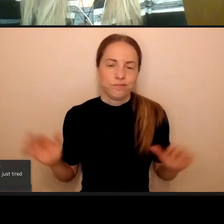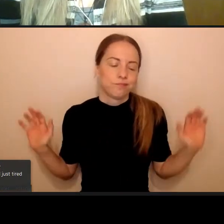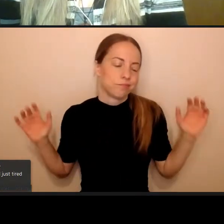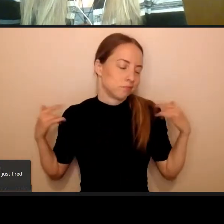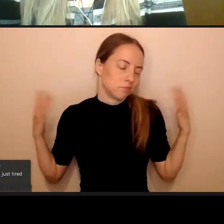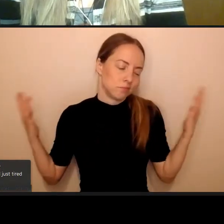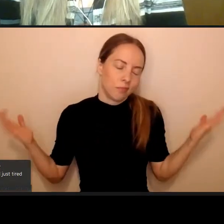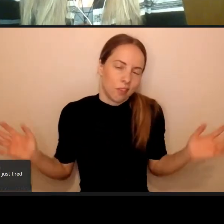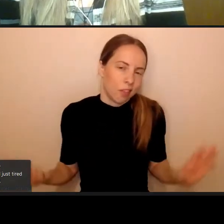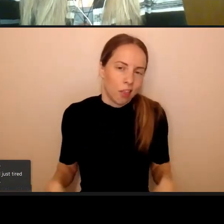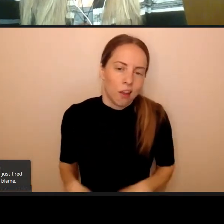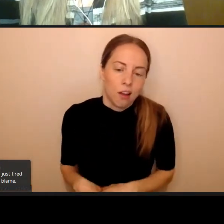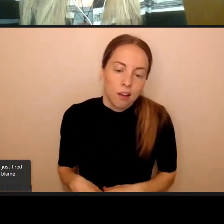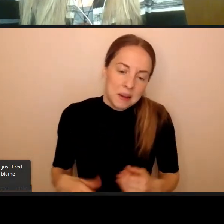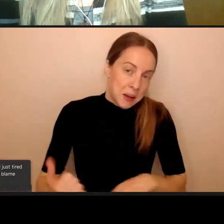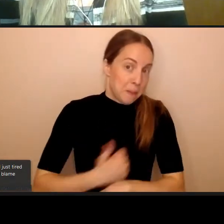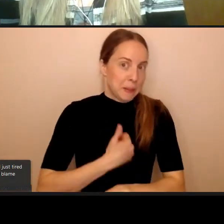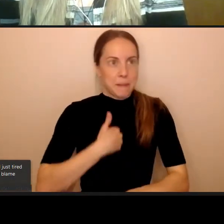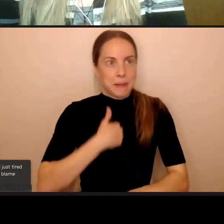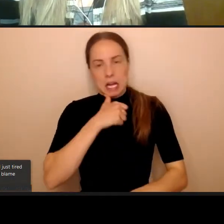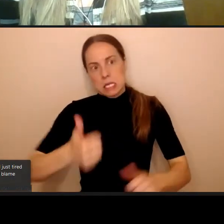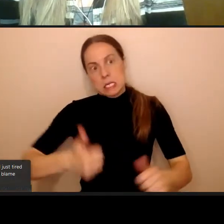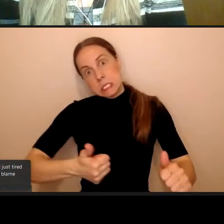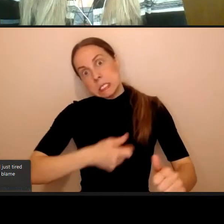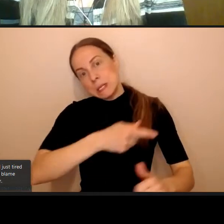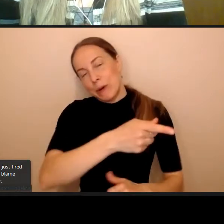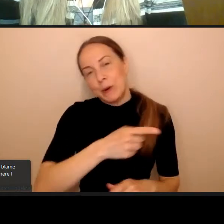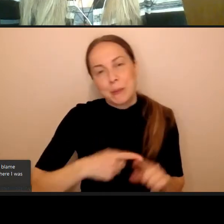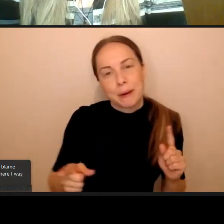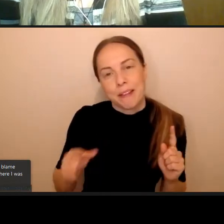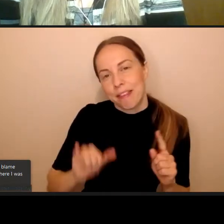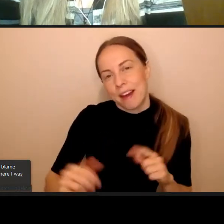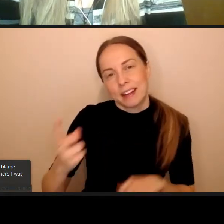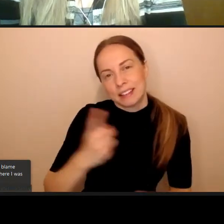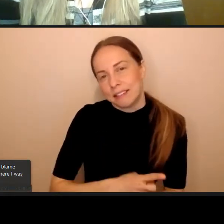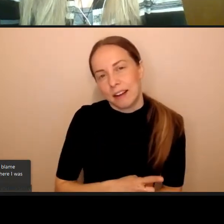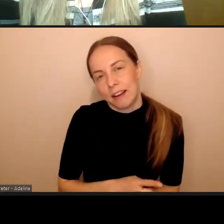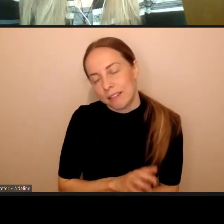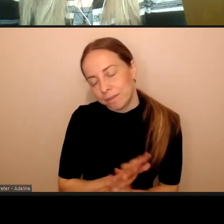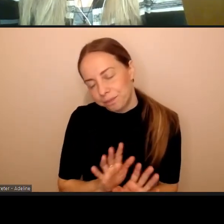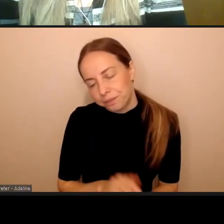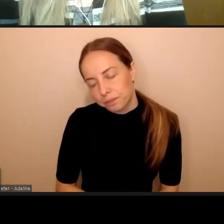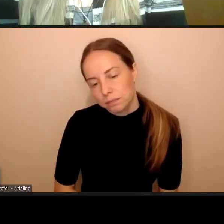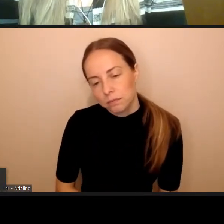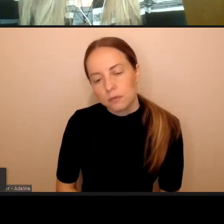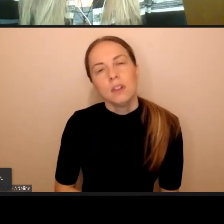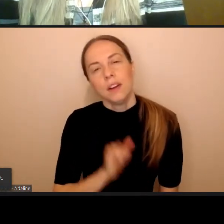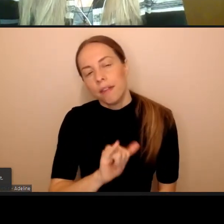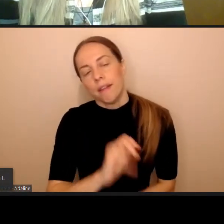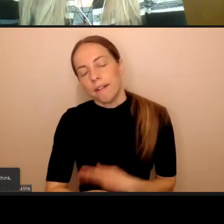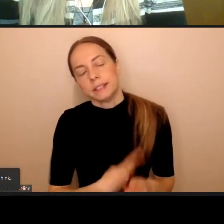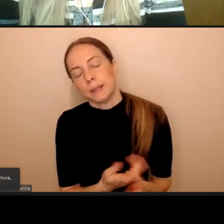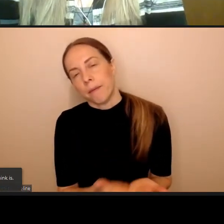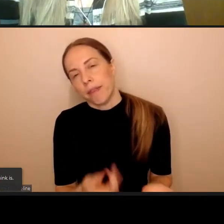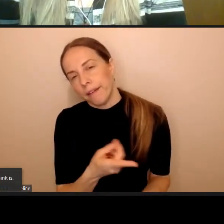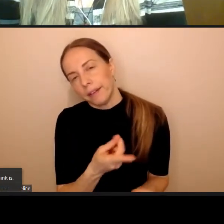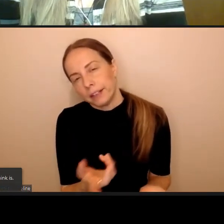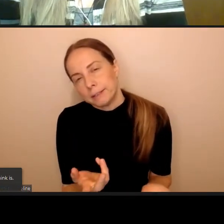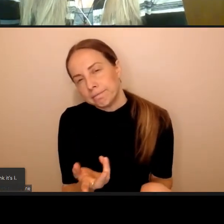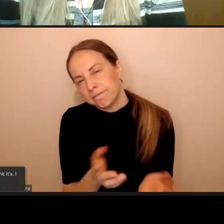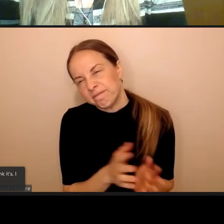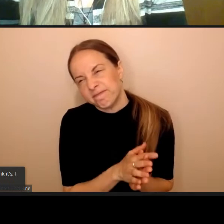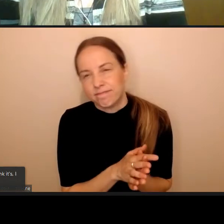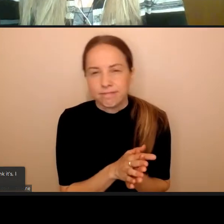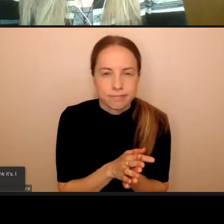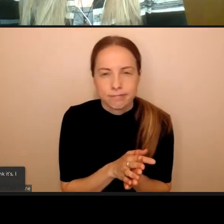So go ahead and blame me that I didn't go after it, but it's just where I was at that space. But that's the kind of stuff that I think is I think